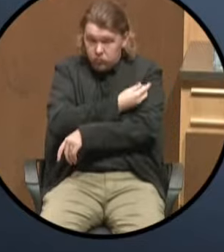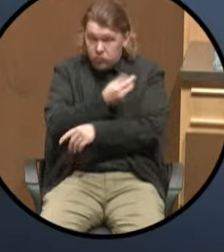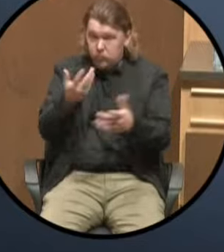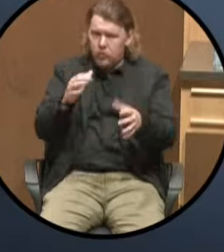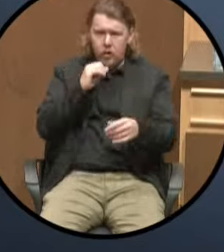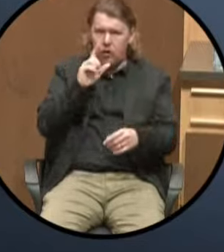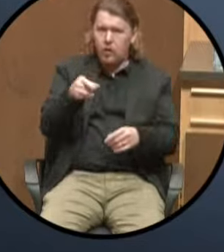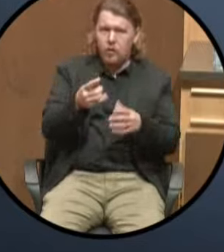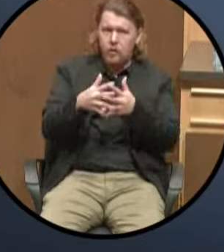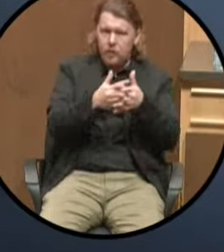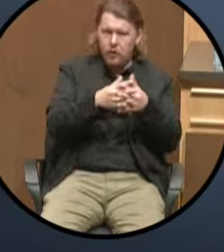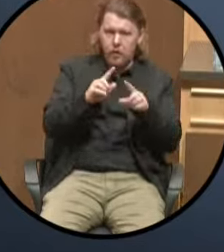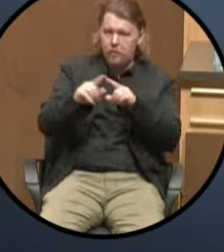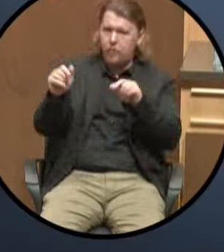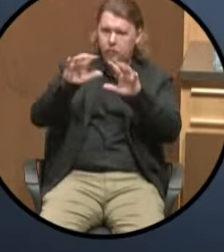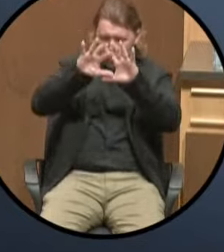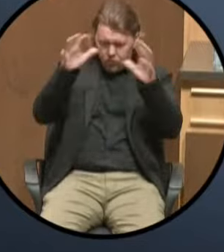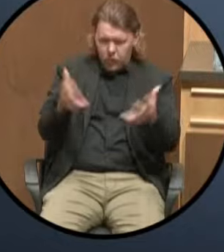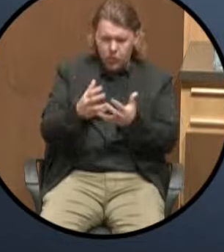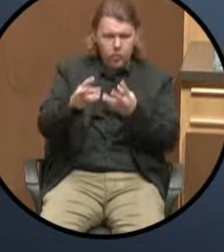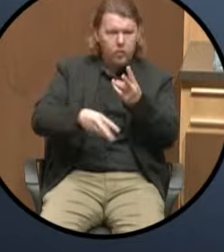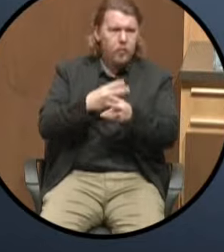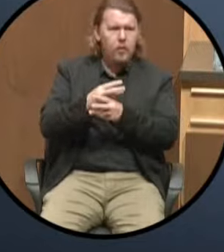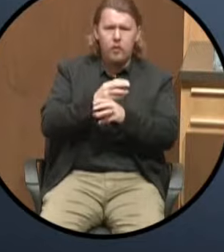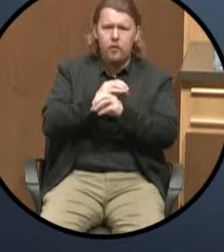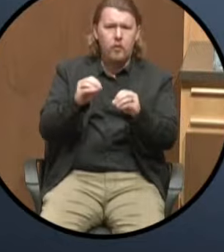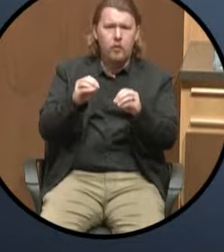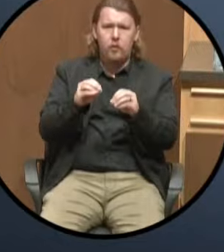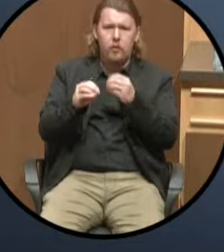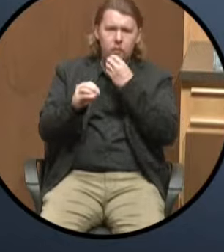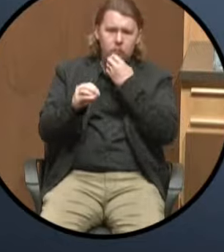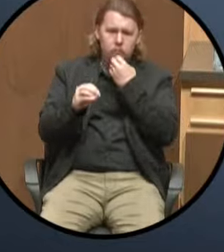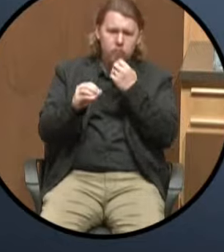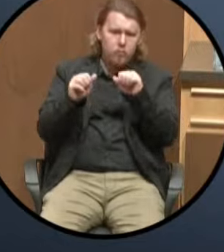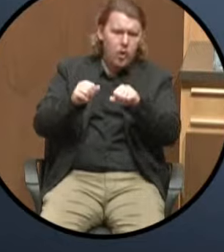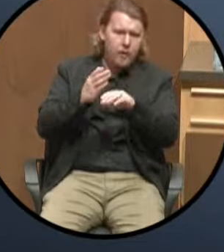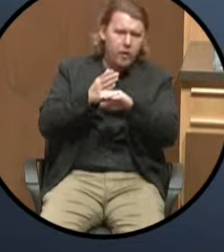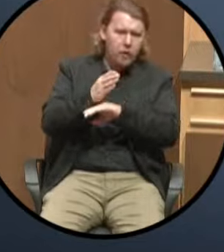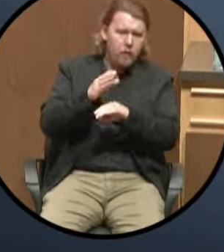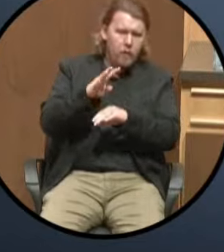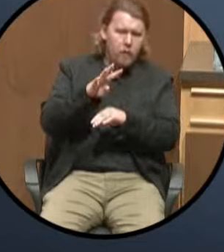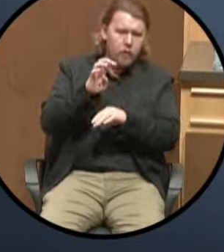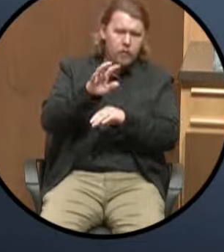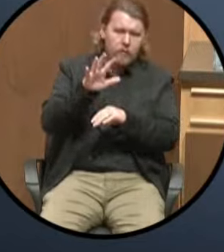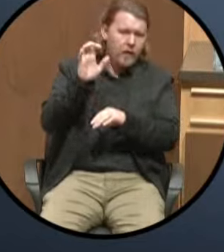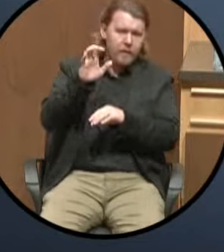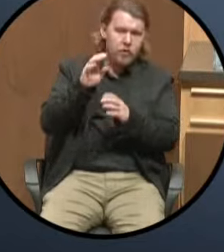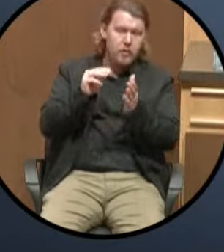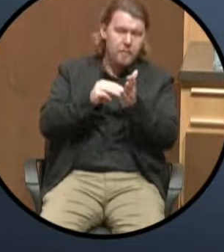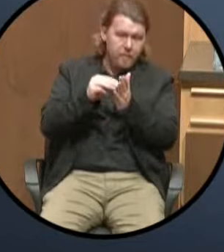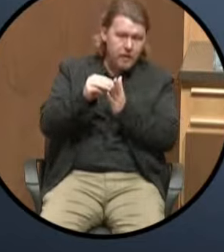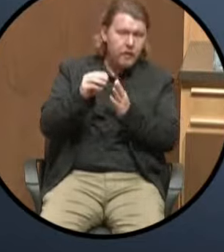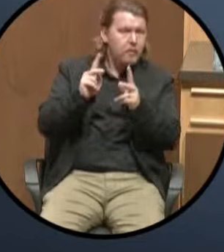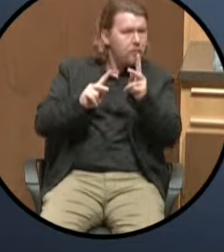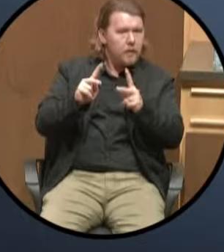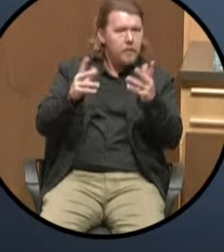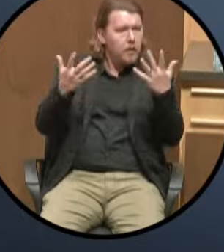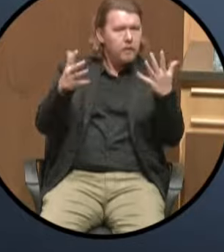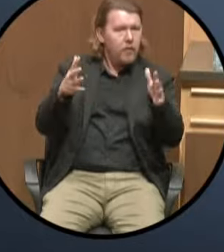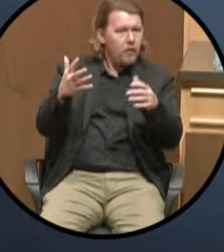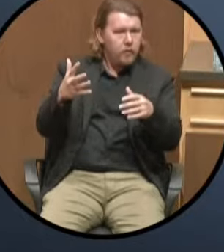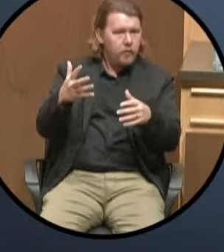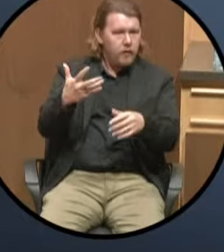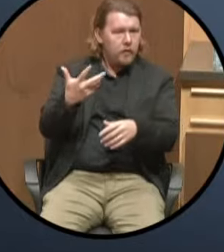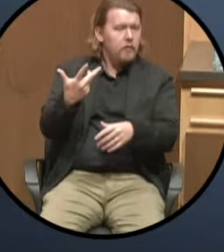the United States, but worldwide, you're looking at a vaccine that probably over 400 to 500 million people have received before